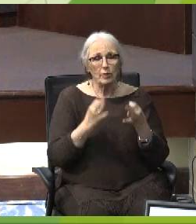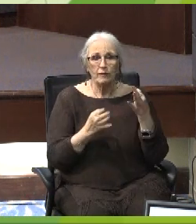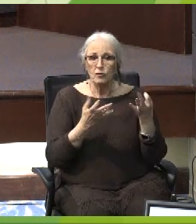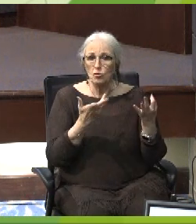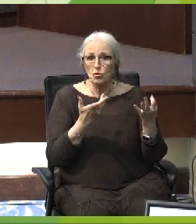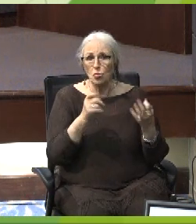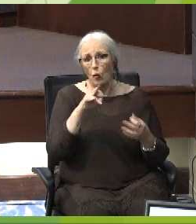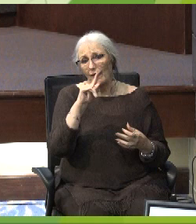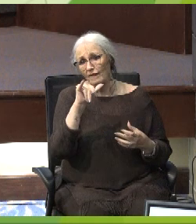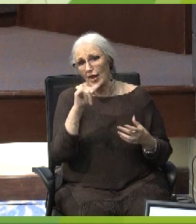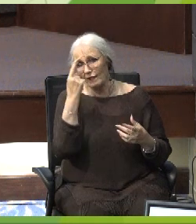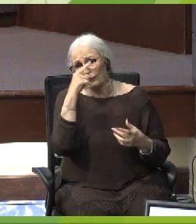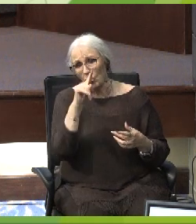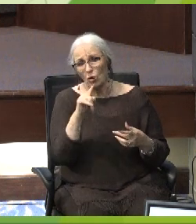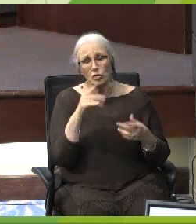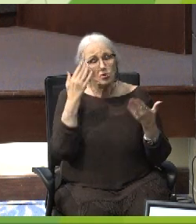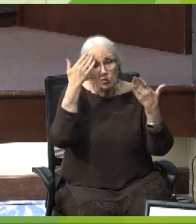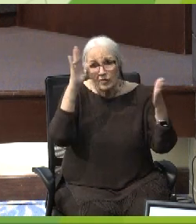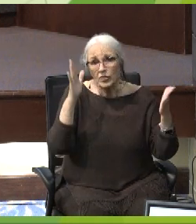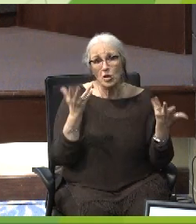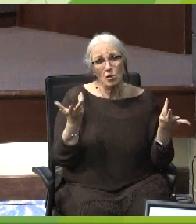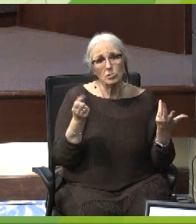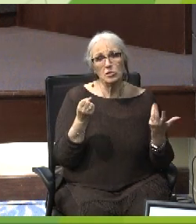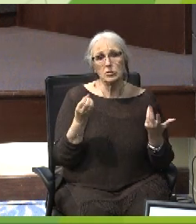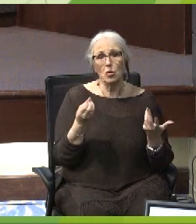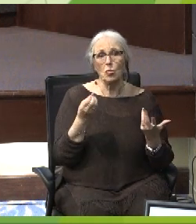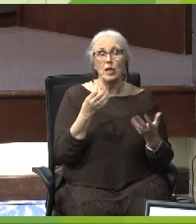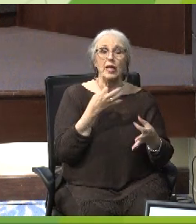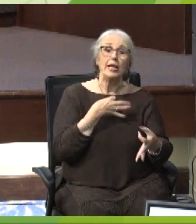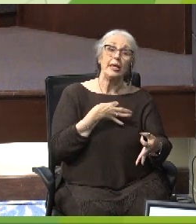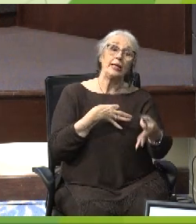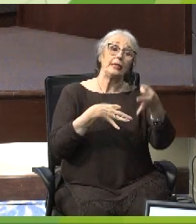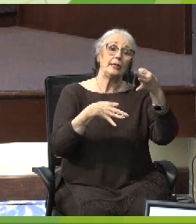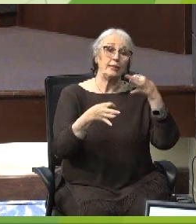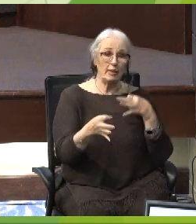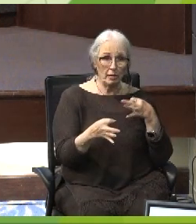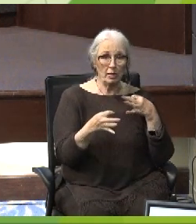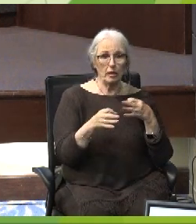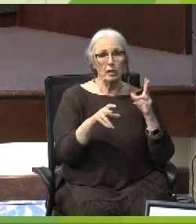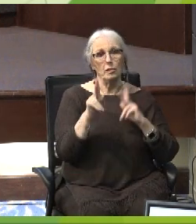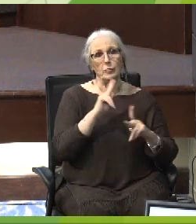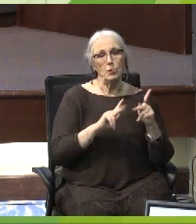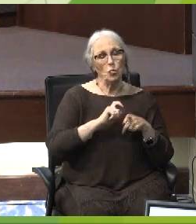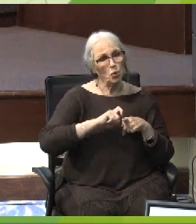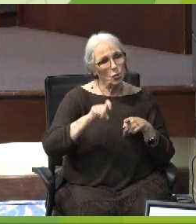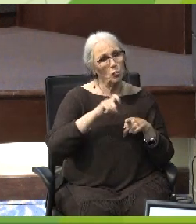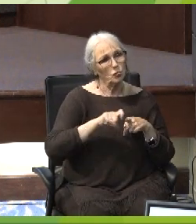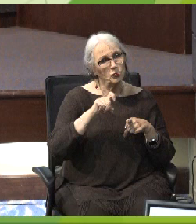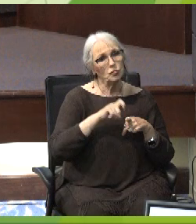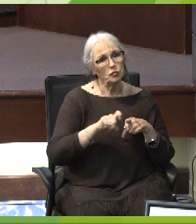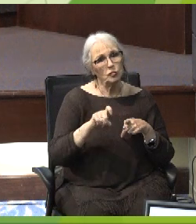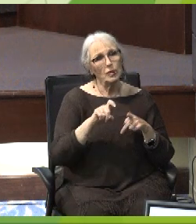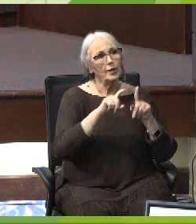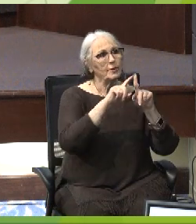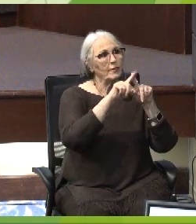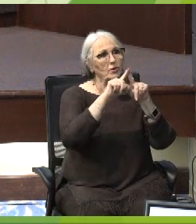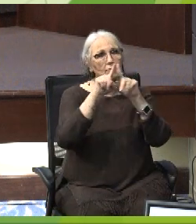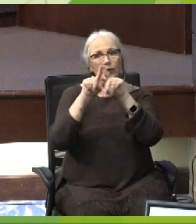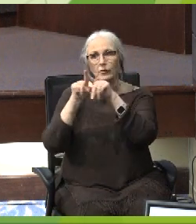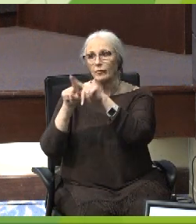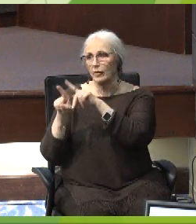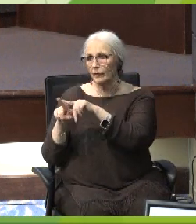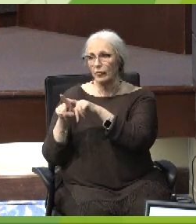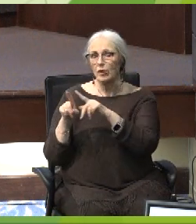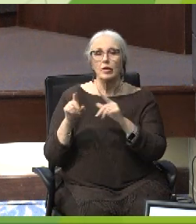you might have qualified for. And so instead of people calling all the different organizations, they